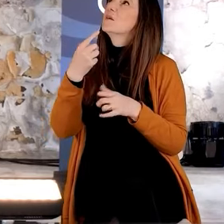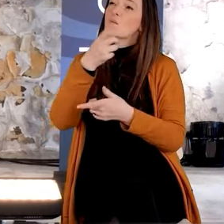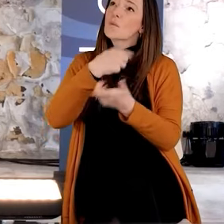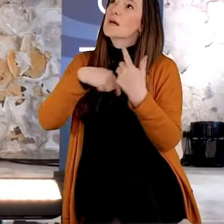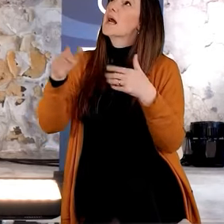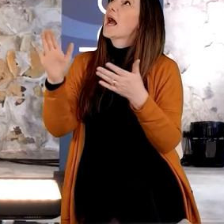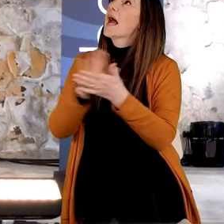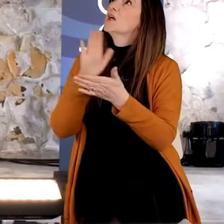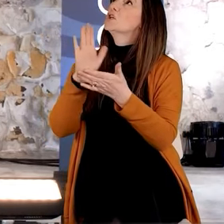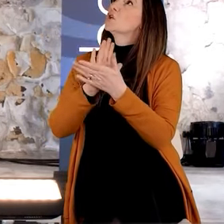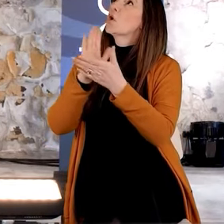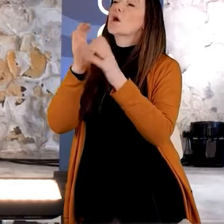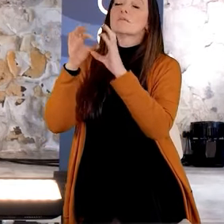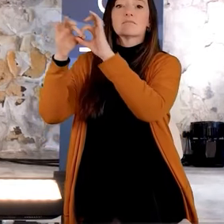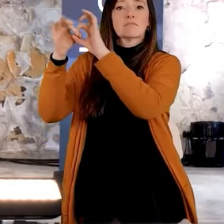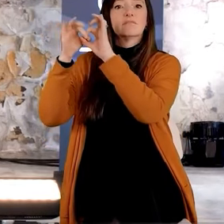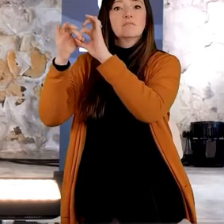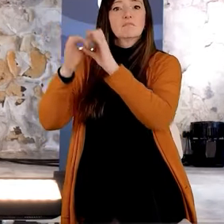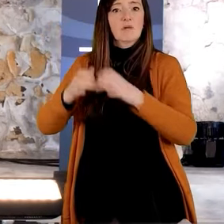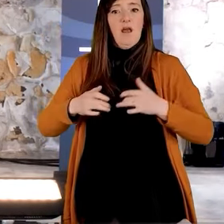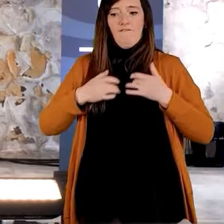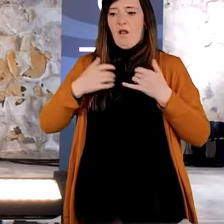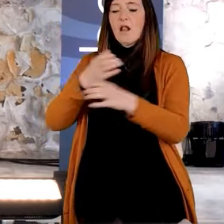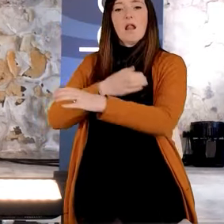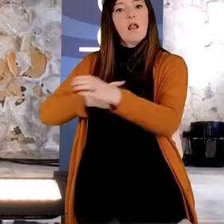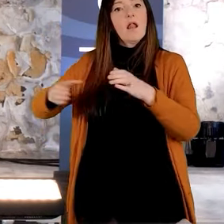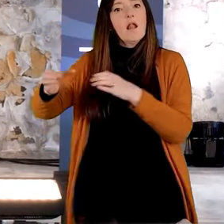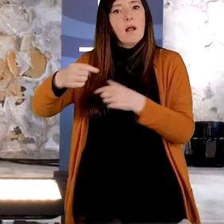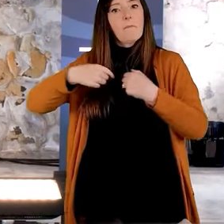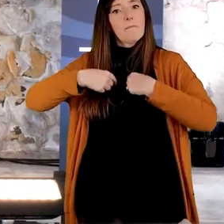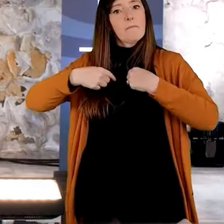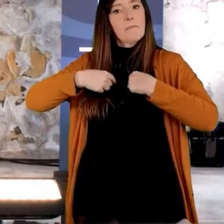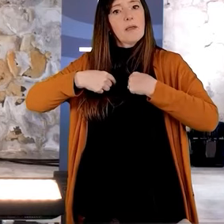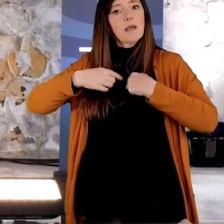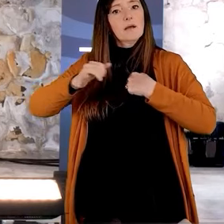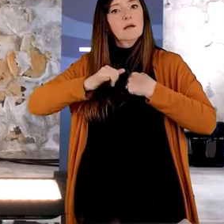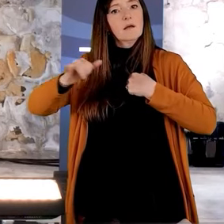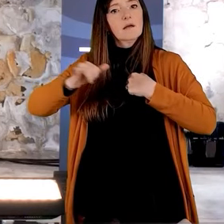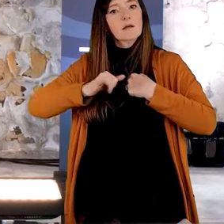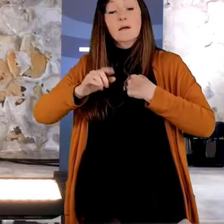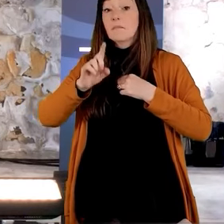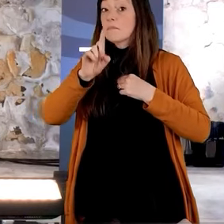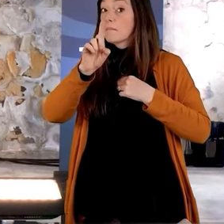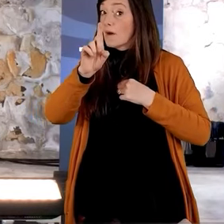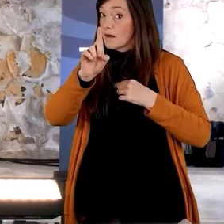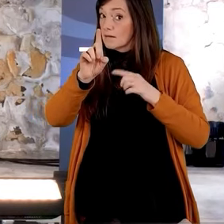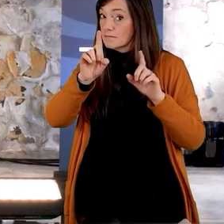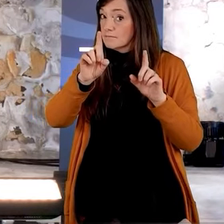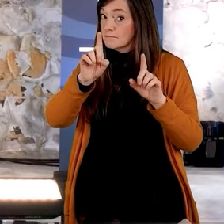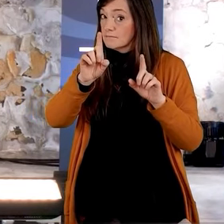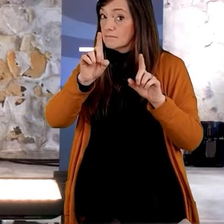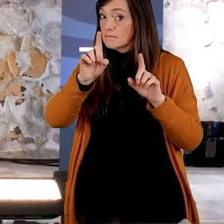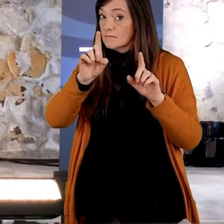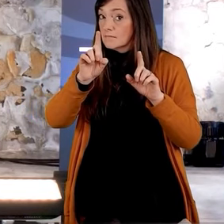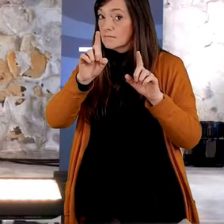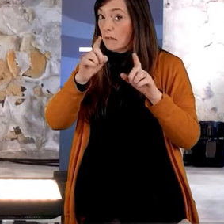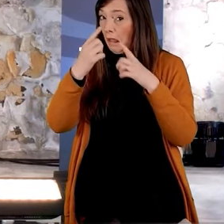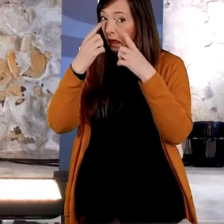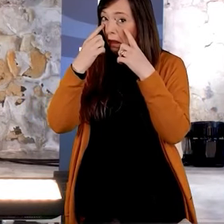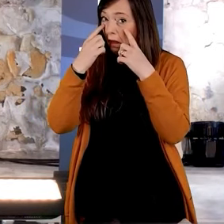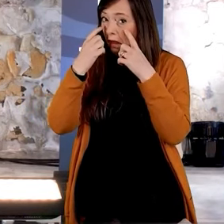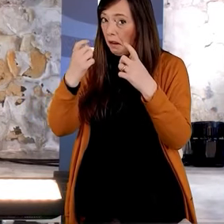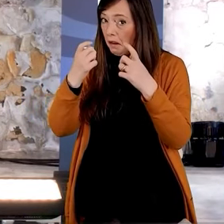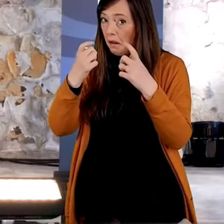no, David says we're going to enjoy being with God. And I say, yep, that's me. But there's a catch. There's a